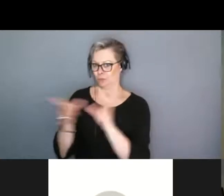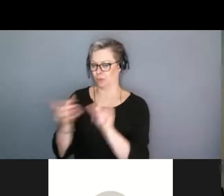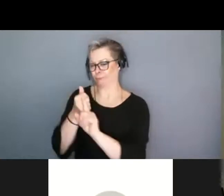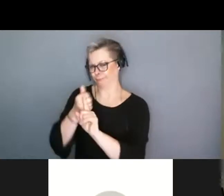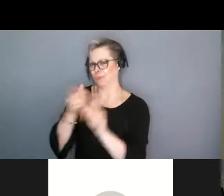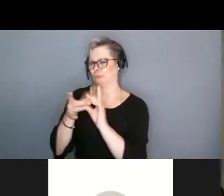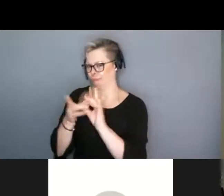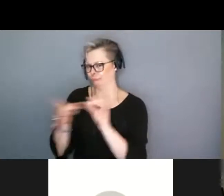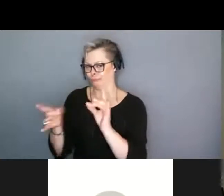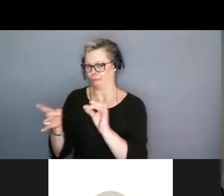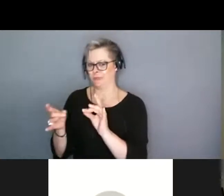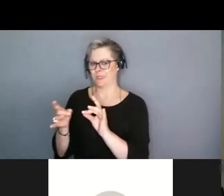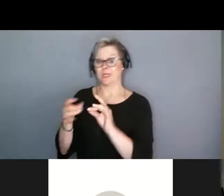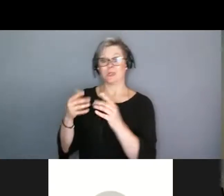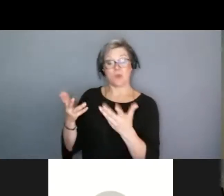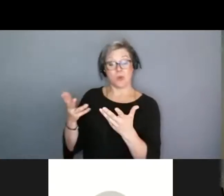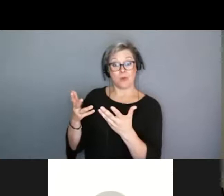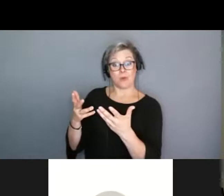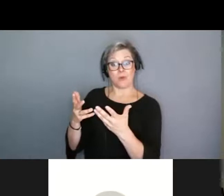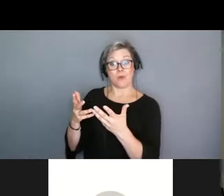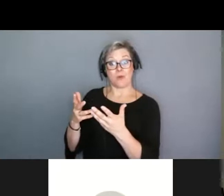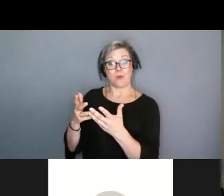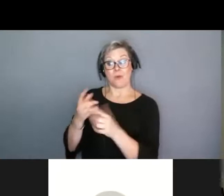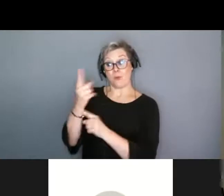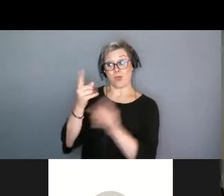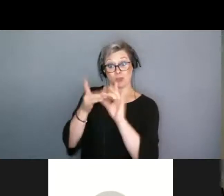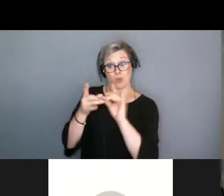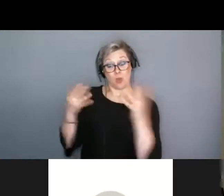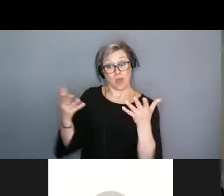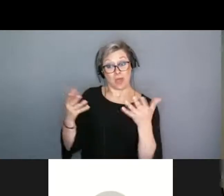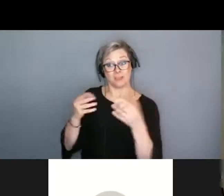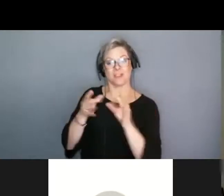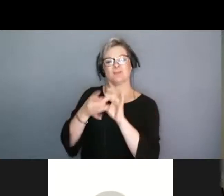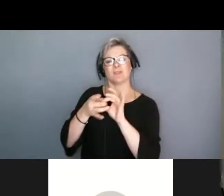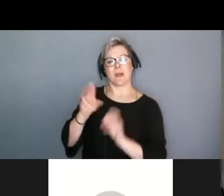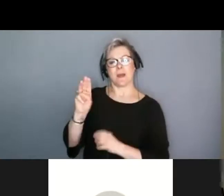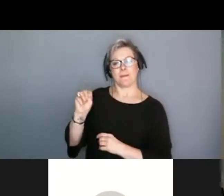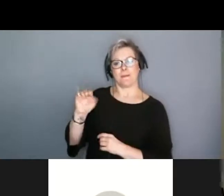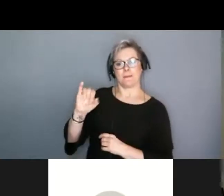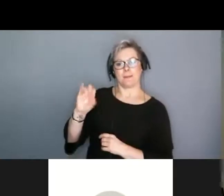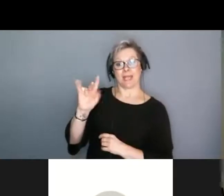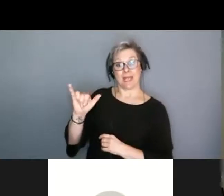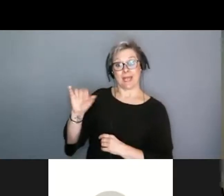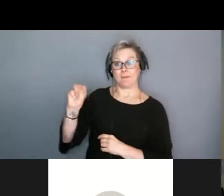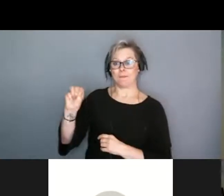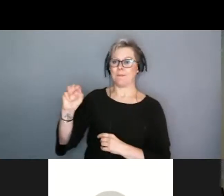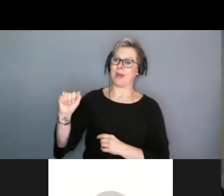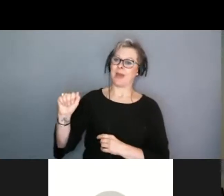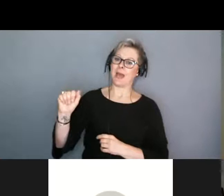one of the stories that gets told about Mickey Malarkey and her sister Mary